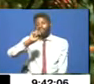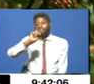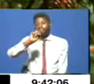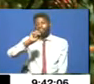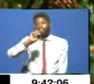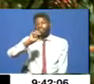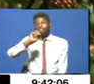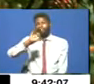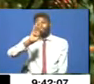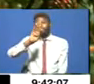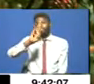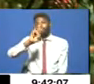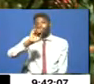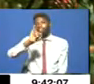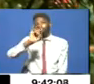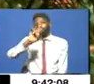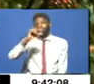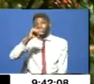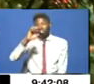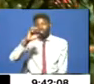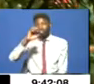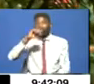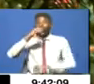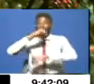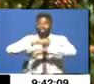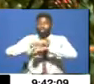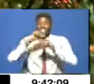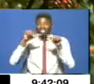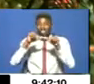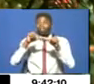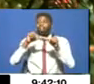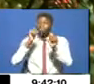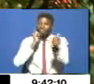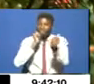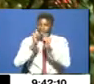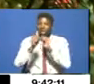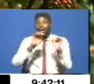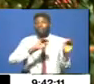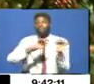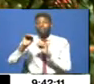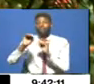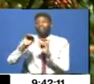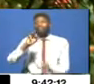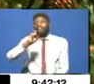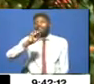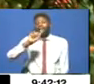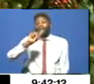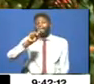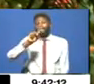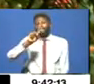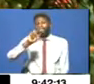first grade to go to Makerere. Mm-hmm. All the African schools did not have